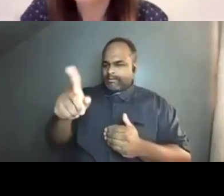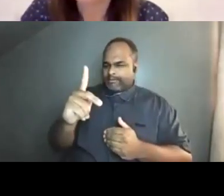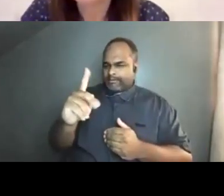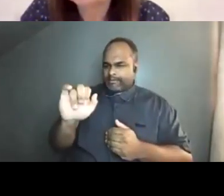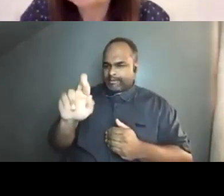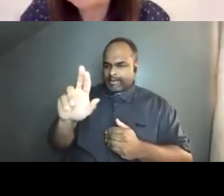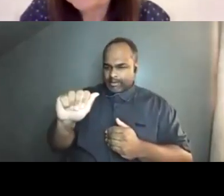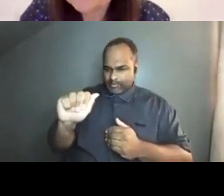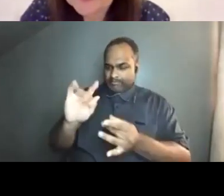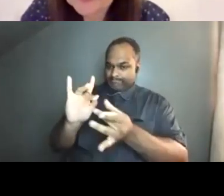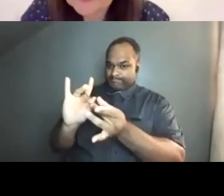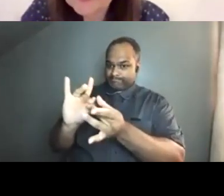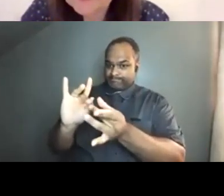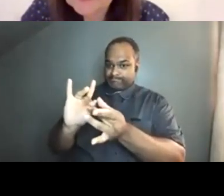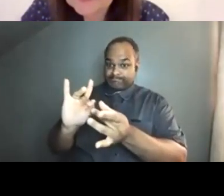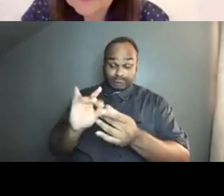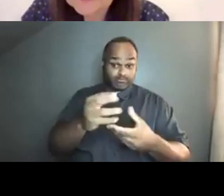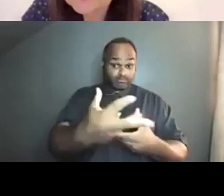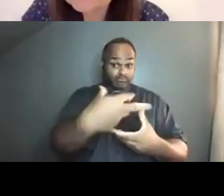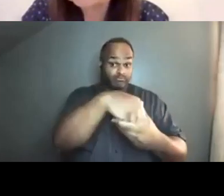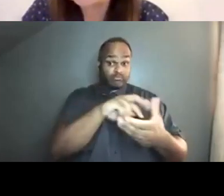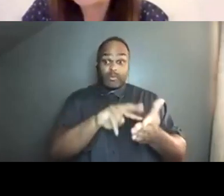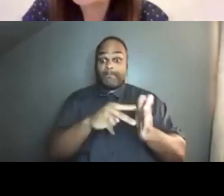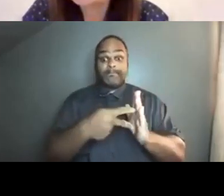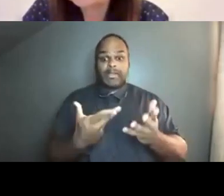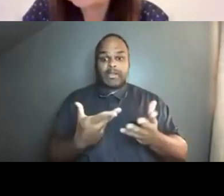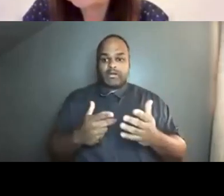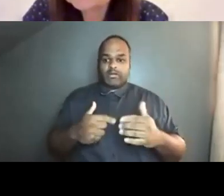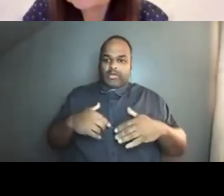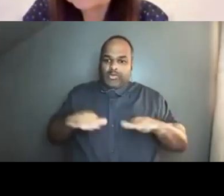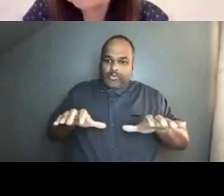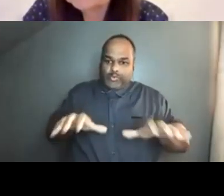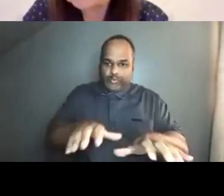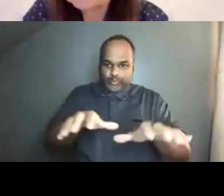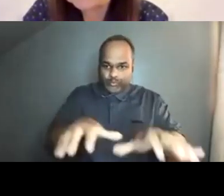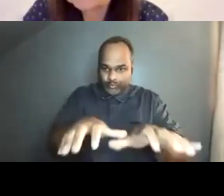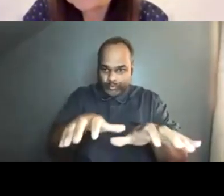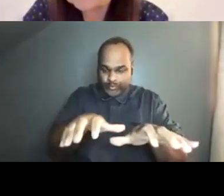that inclusion involves doing it, right? I mean, we can see